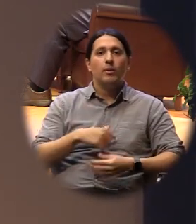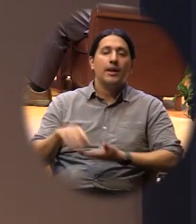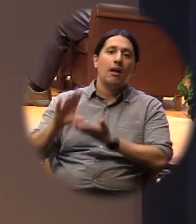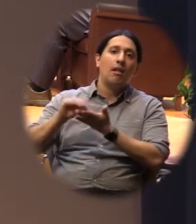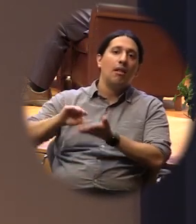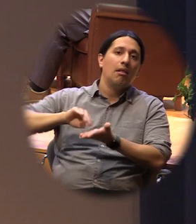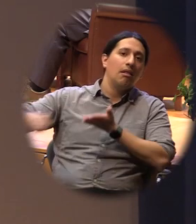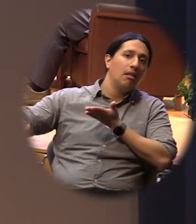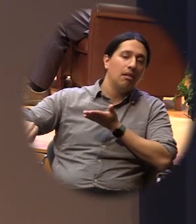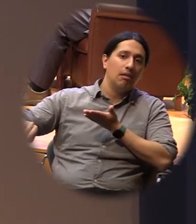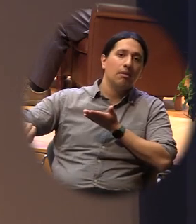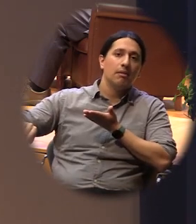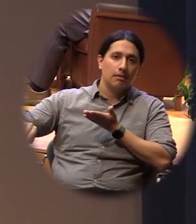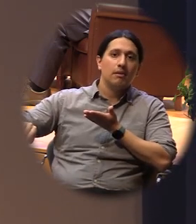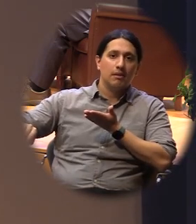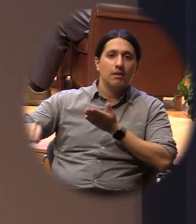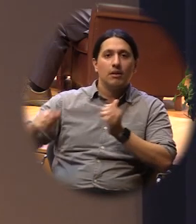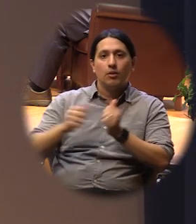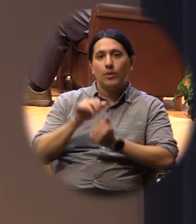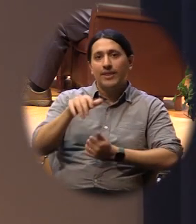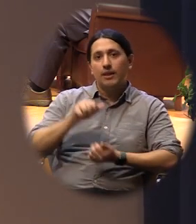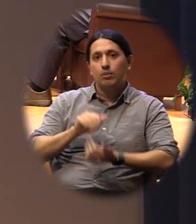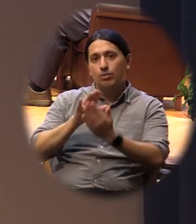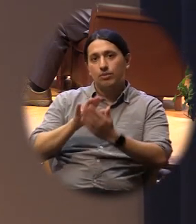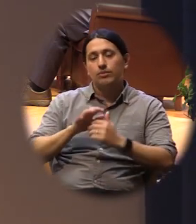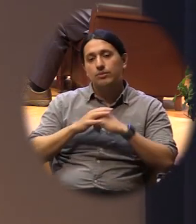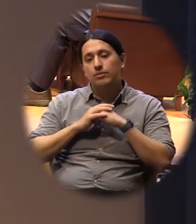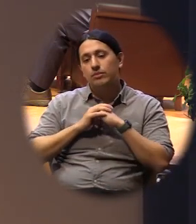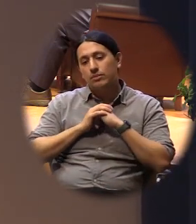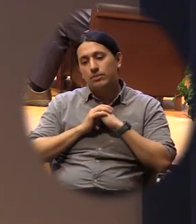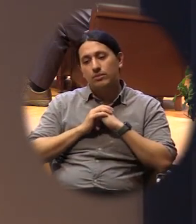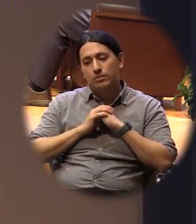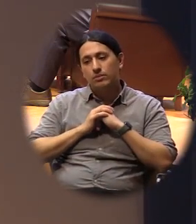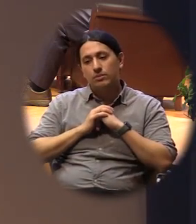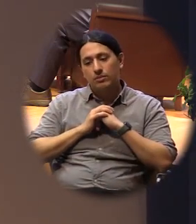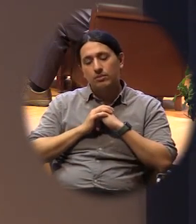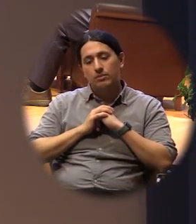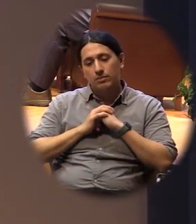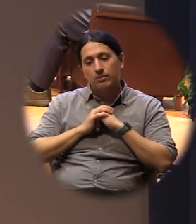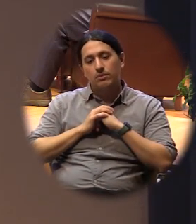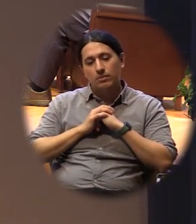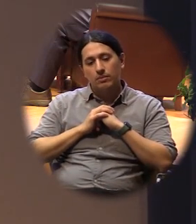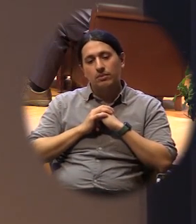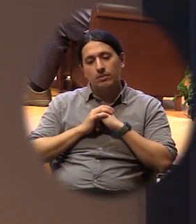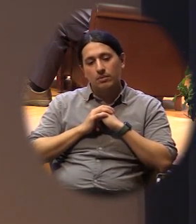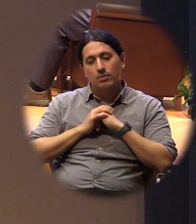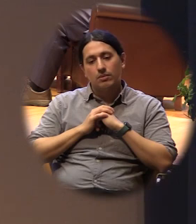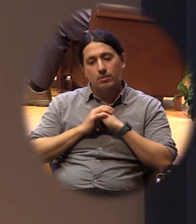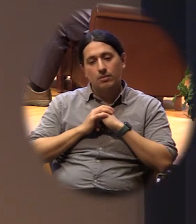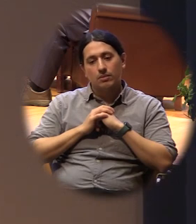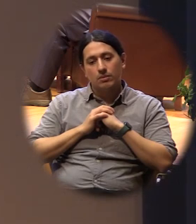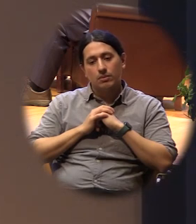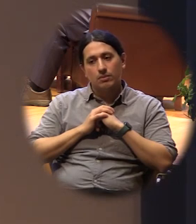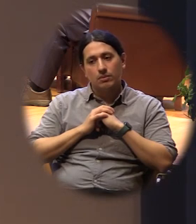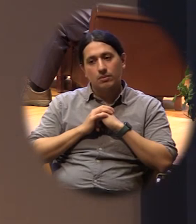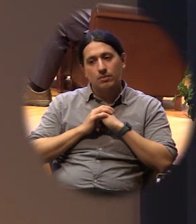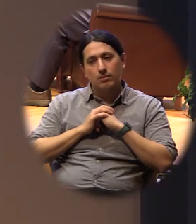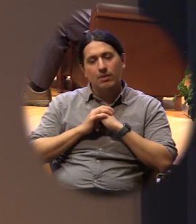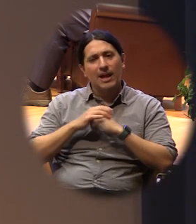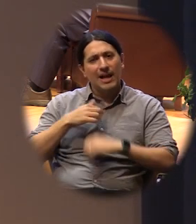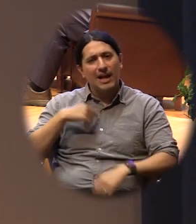might be losing in that approach. It is, I think, an interesting question to think about, you